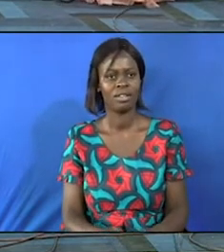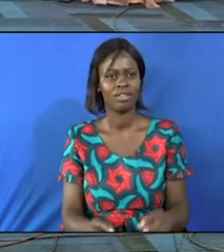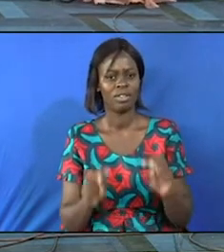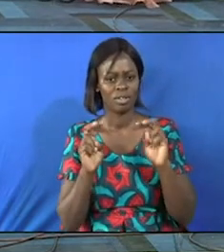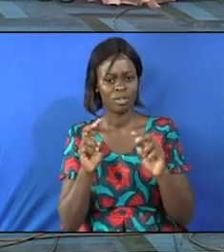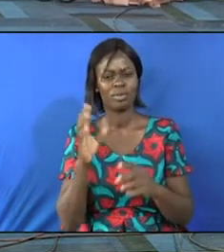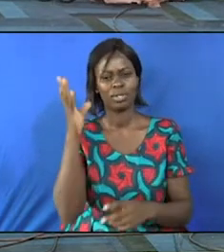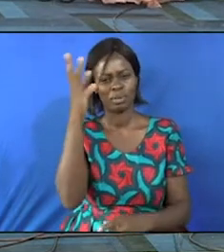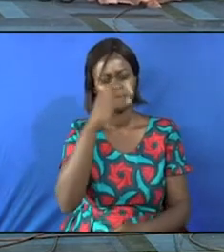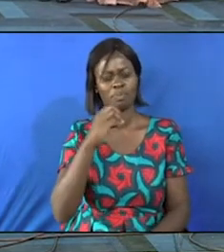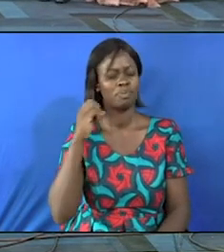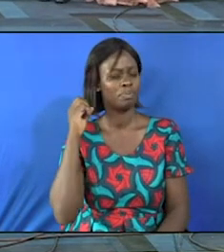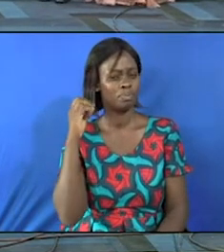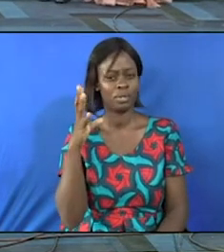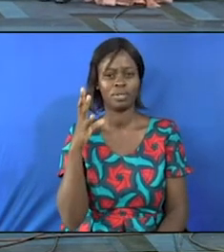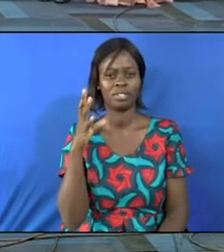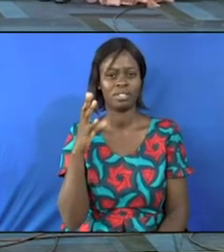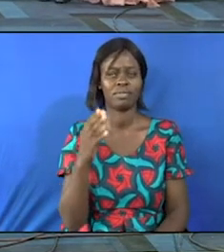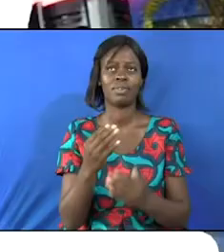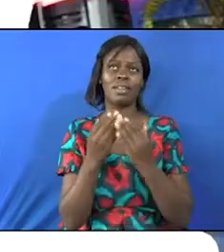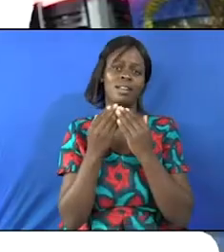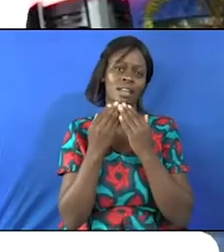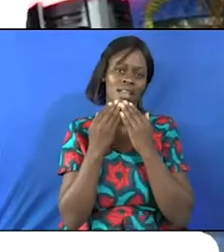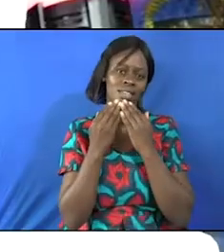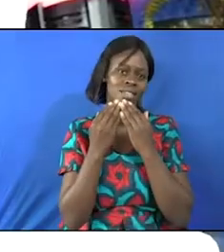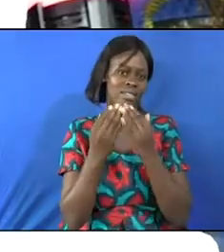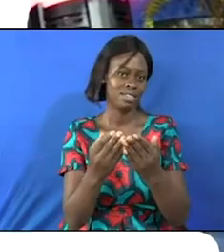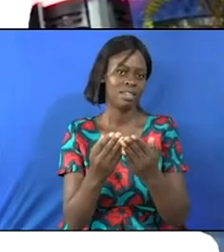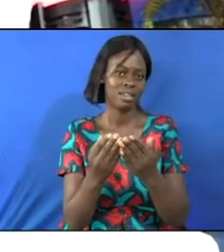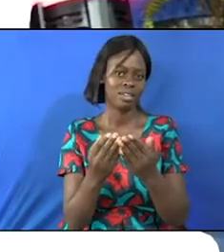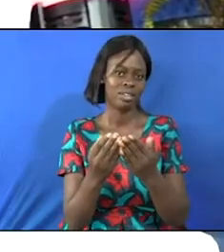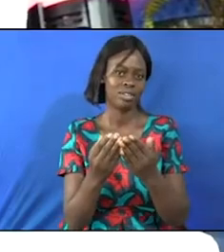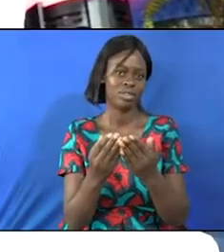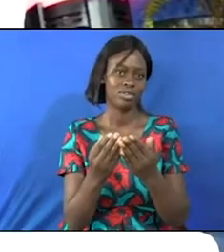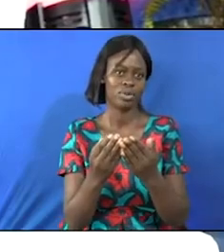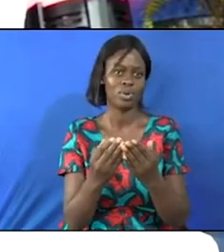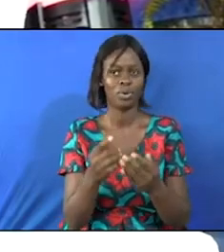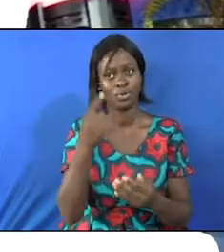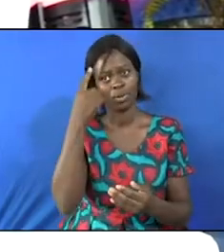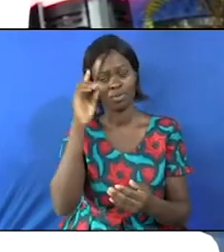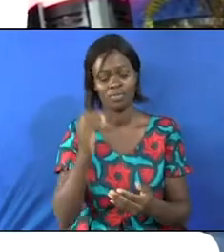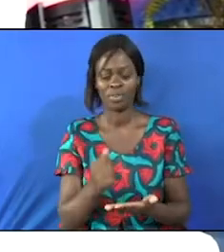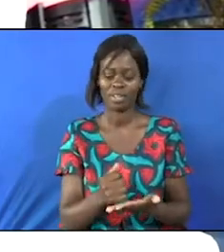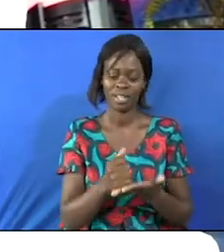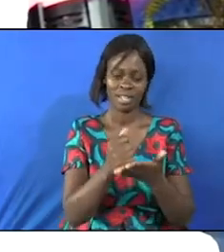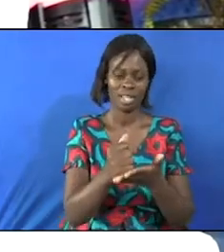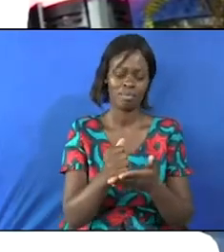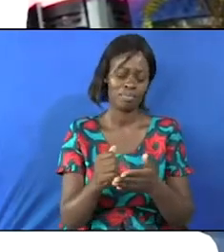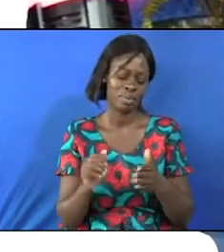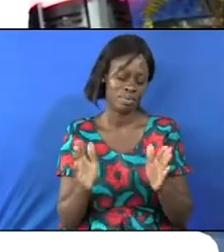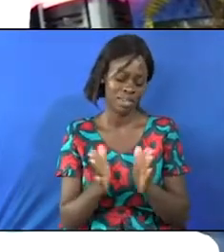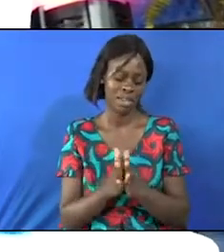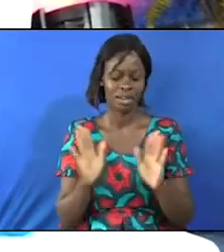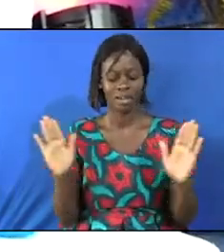Beautiful. Thank you for Tamara for cheering me up and encouraging me.